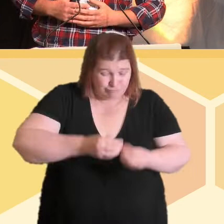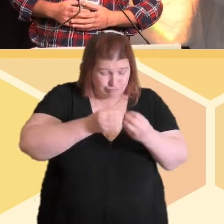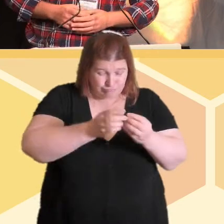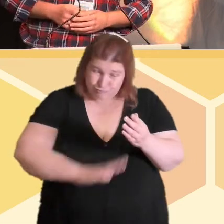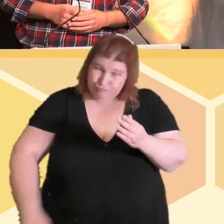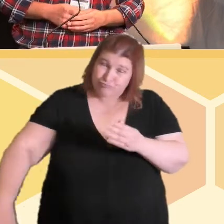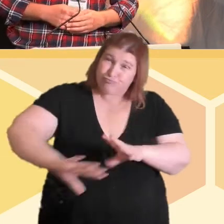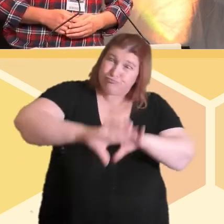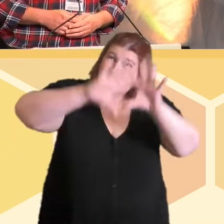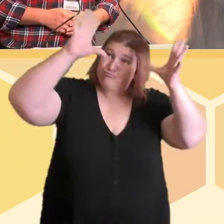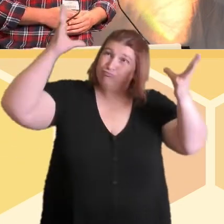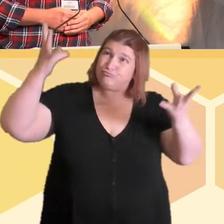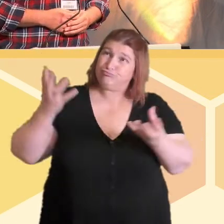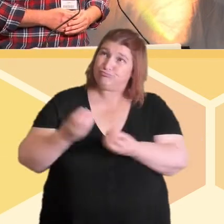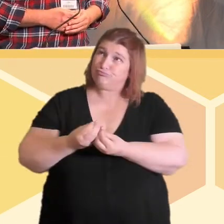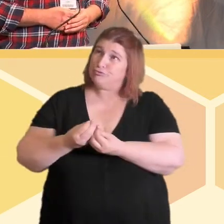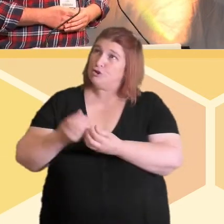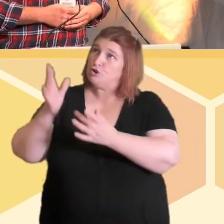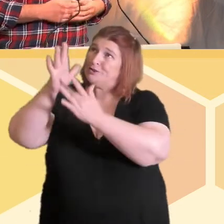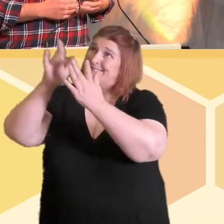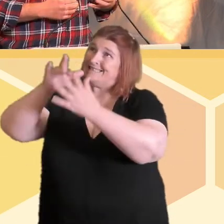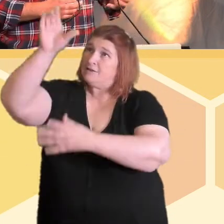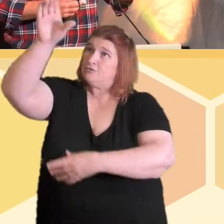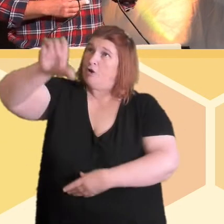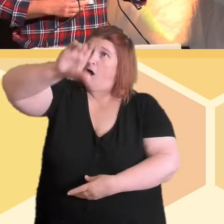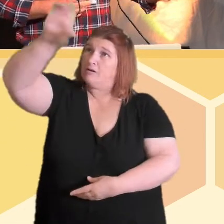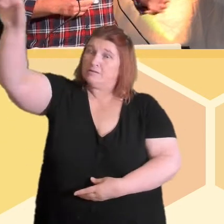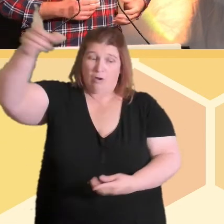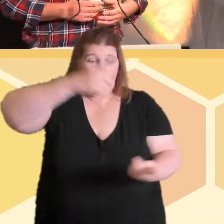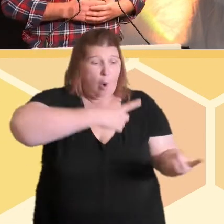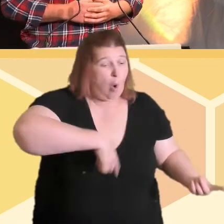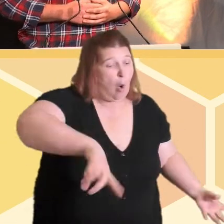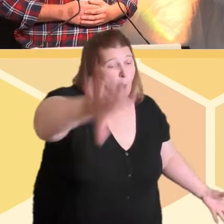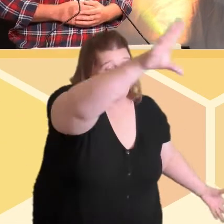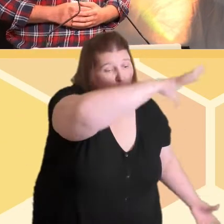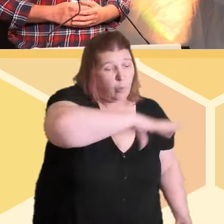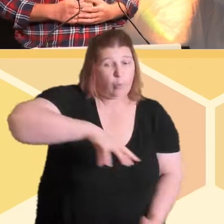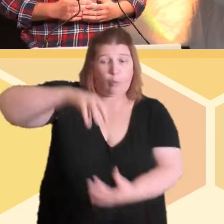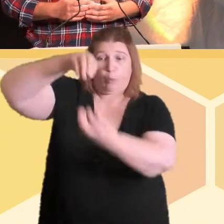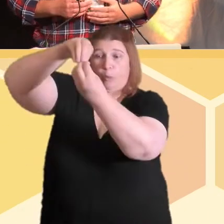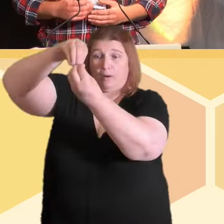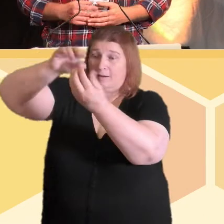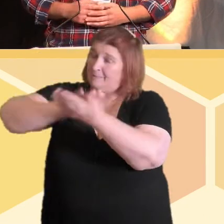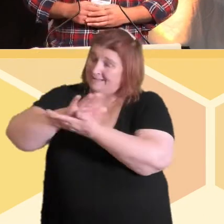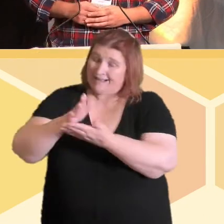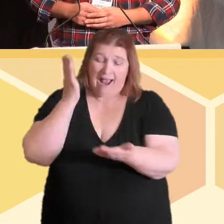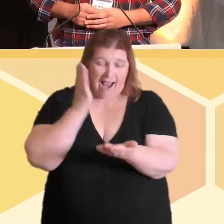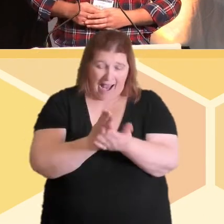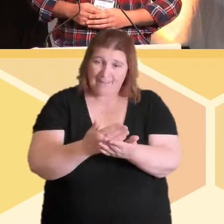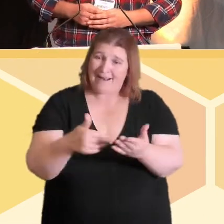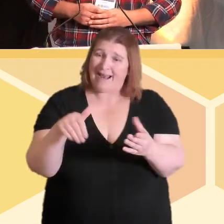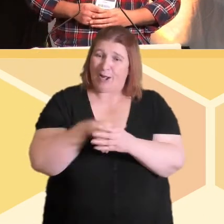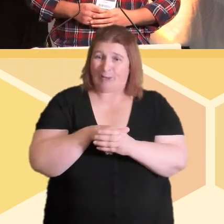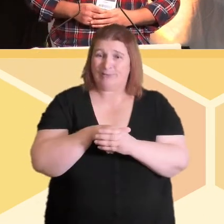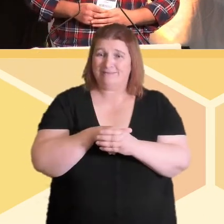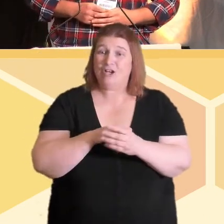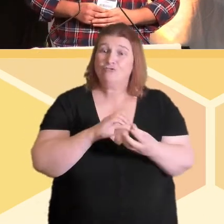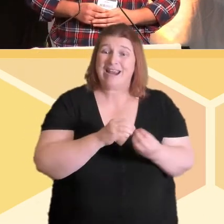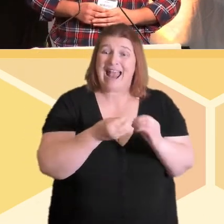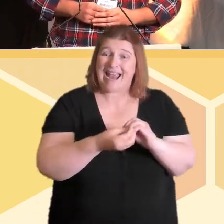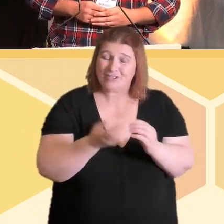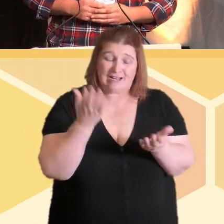redeeming and reconciling work of the cross. Creation isn't excluded from the gospel, it's